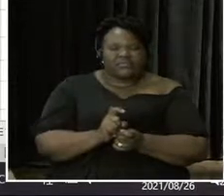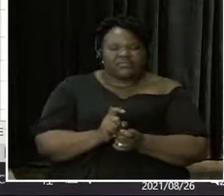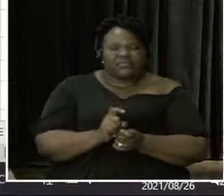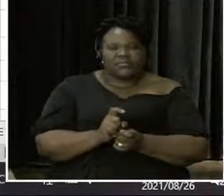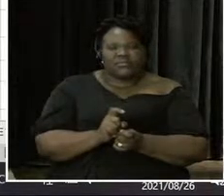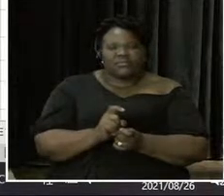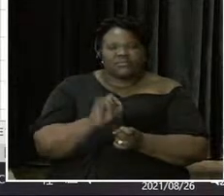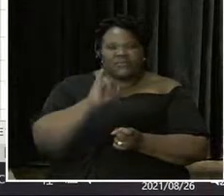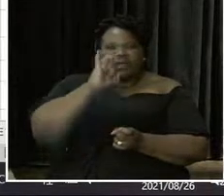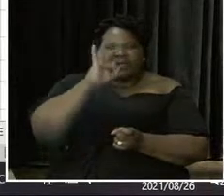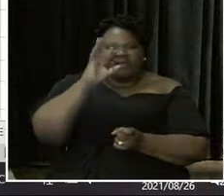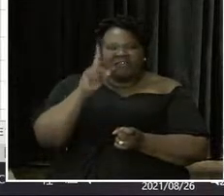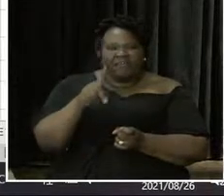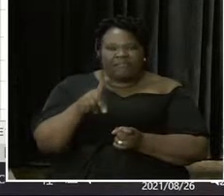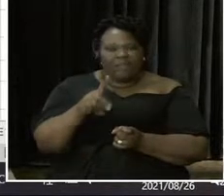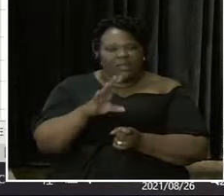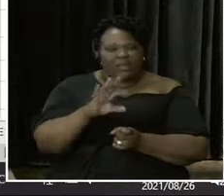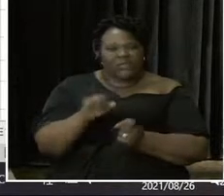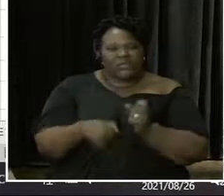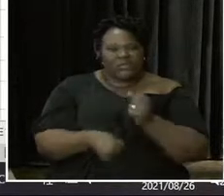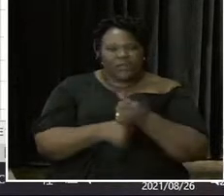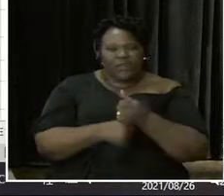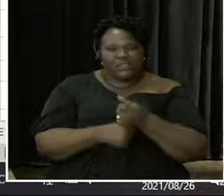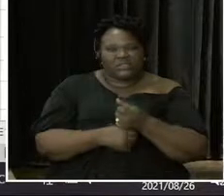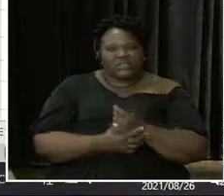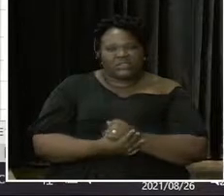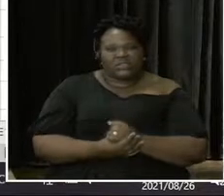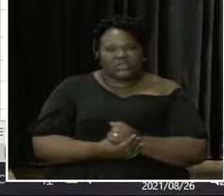IFP is against.